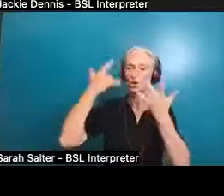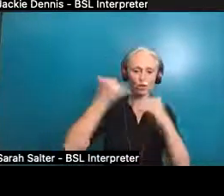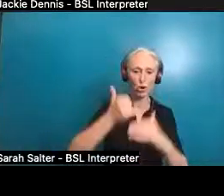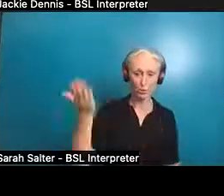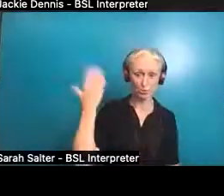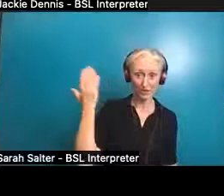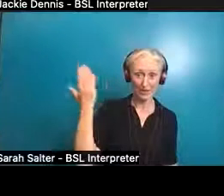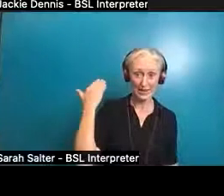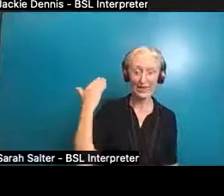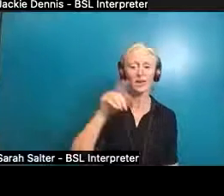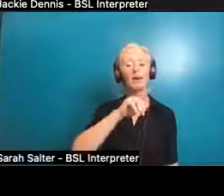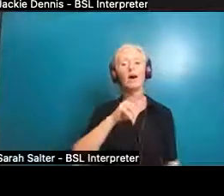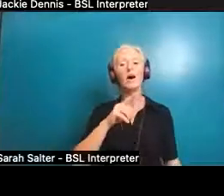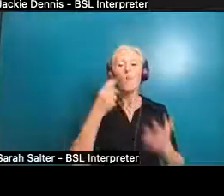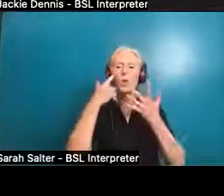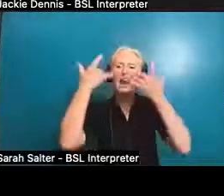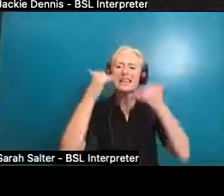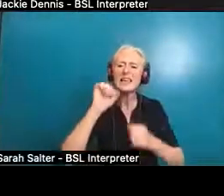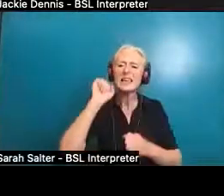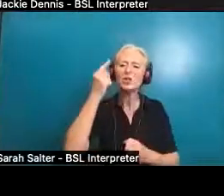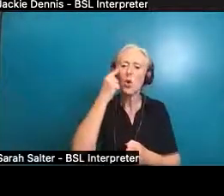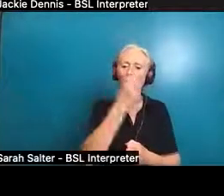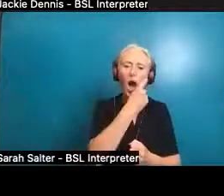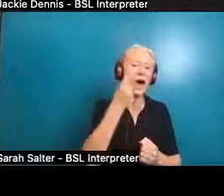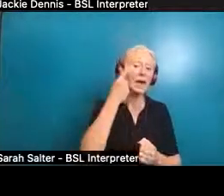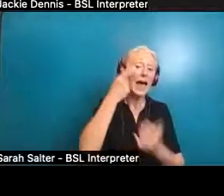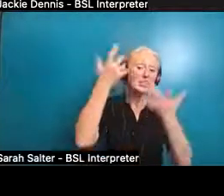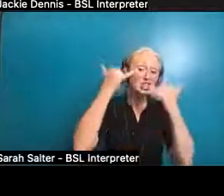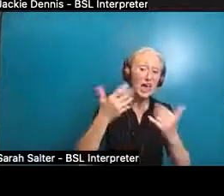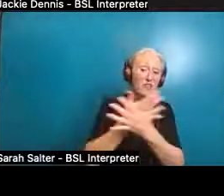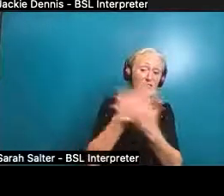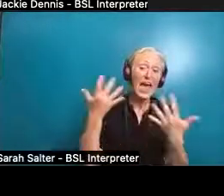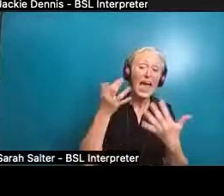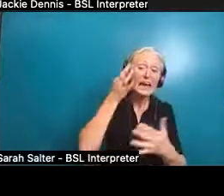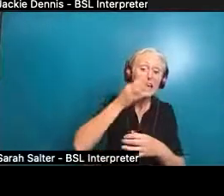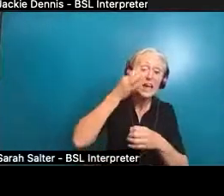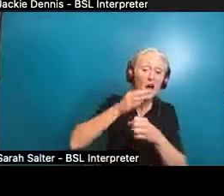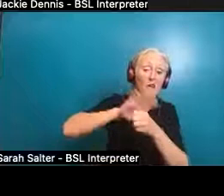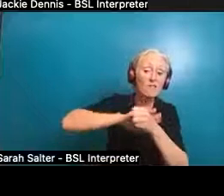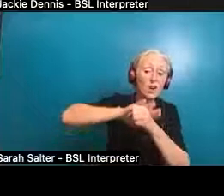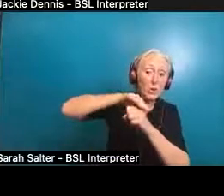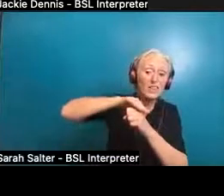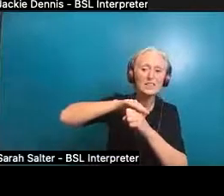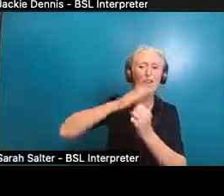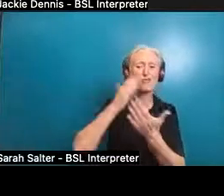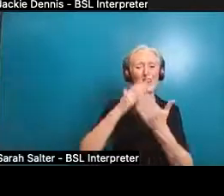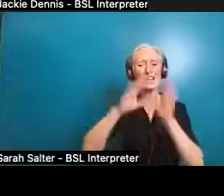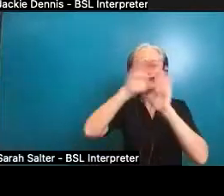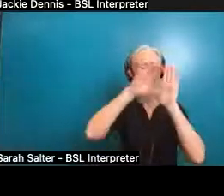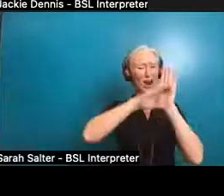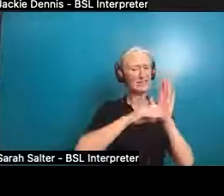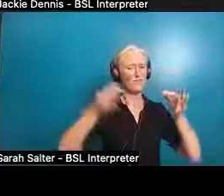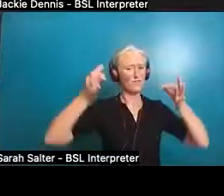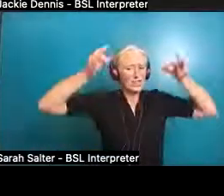We assess you to see if you've got fluid at the back of the eye, if you've got any other problems in the rest of your body. There's quite a strict criteria. But if you pass